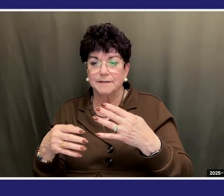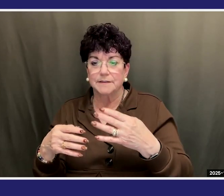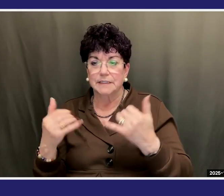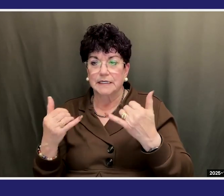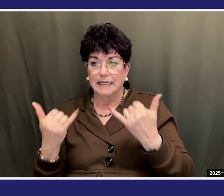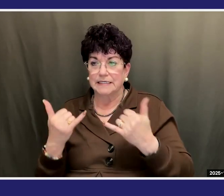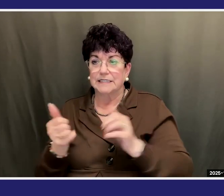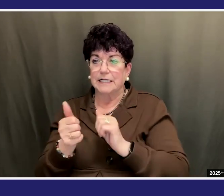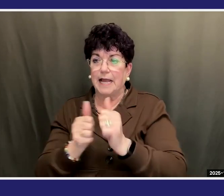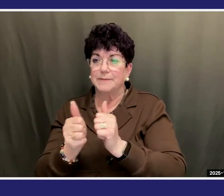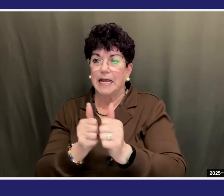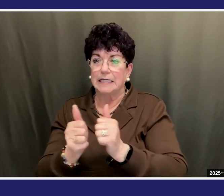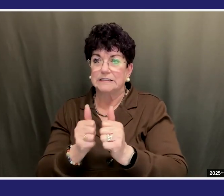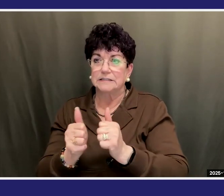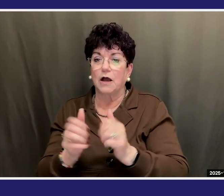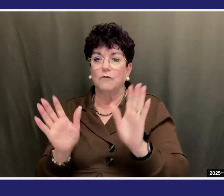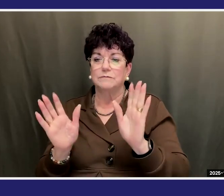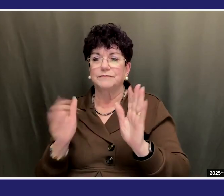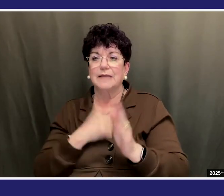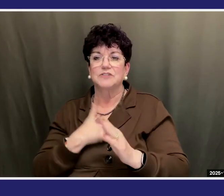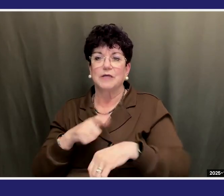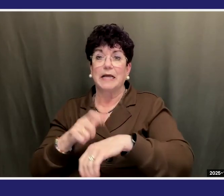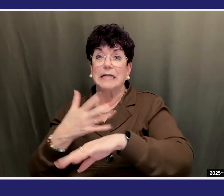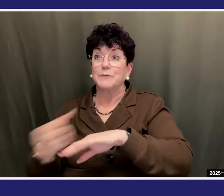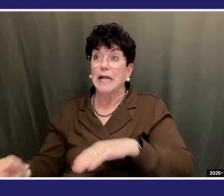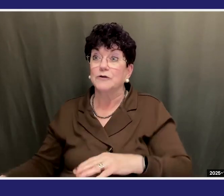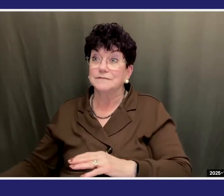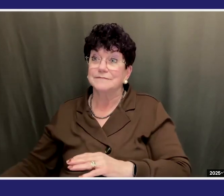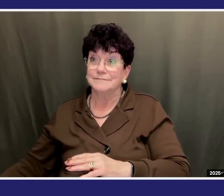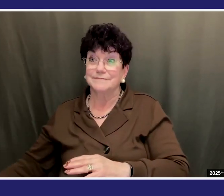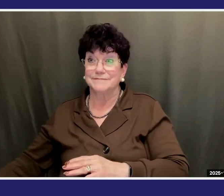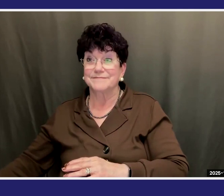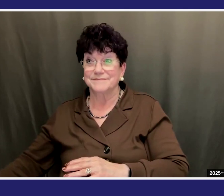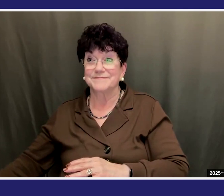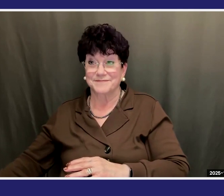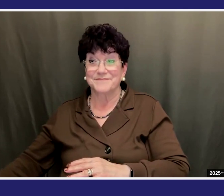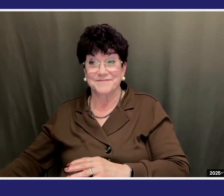existing campaigns that may. Oh, I'm sorry. Did my time run out?